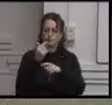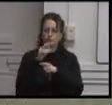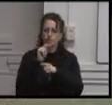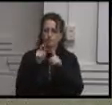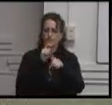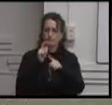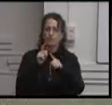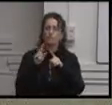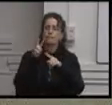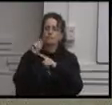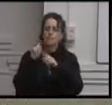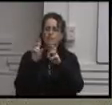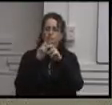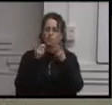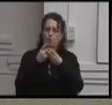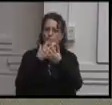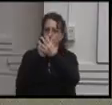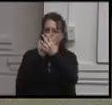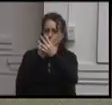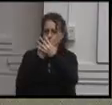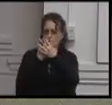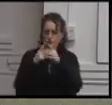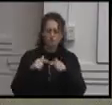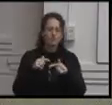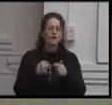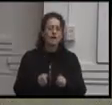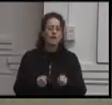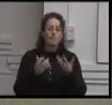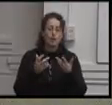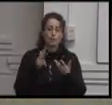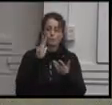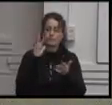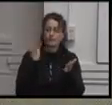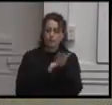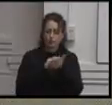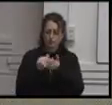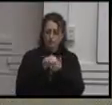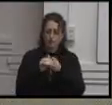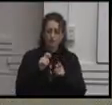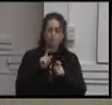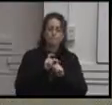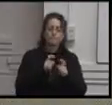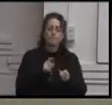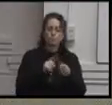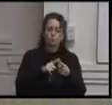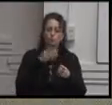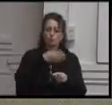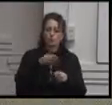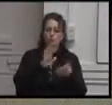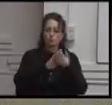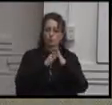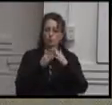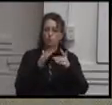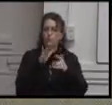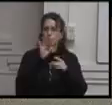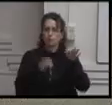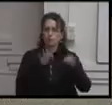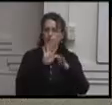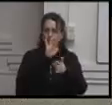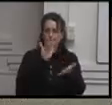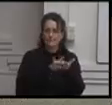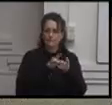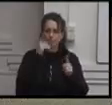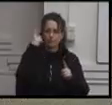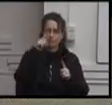Department of Corrections in the amount of $30,000 for the Brattleboro Community Justice Center for restorative reintegration